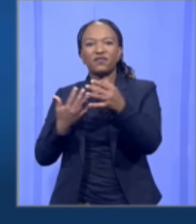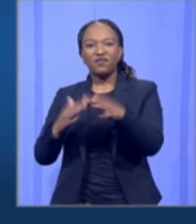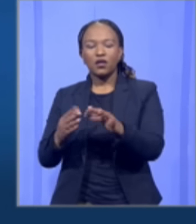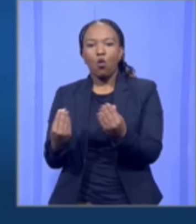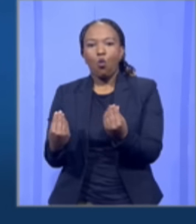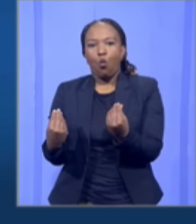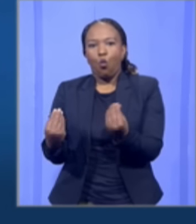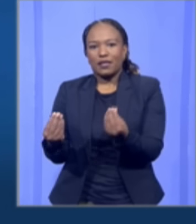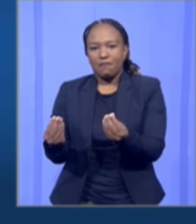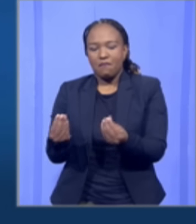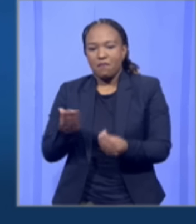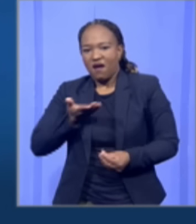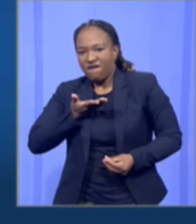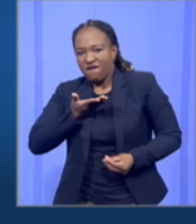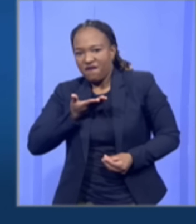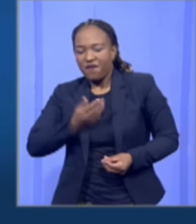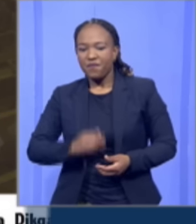WhatsApp ke eo.